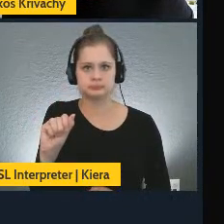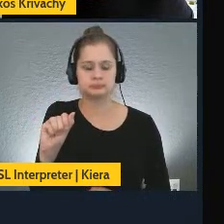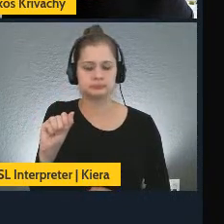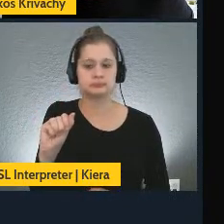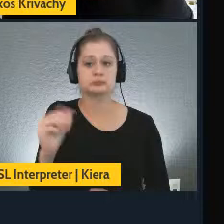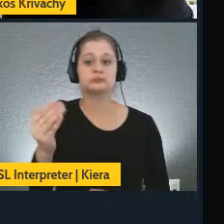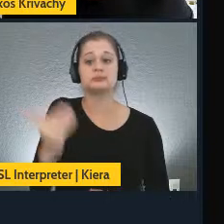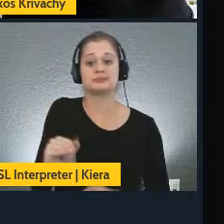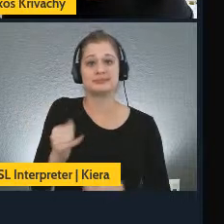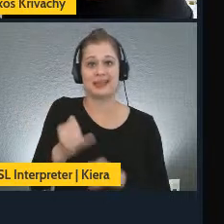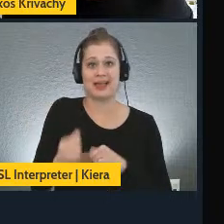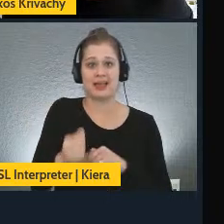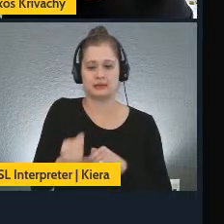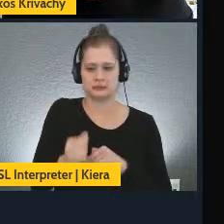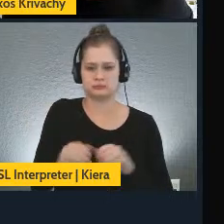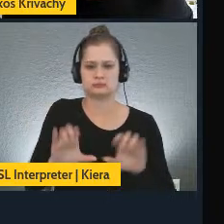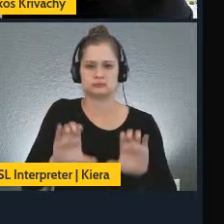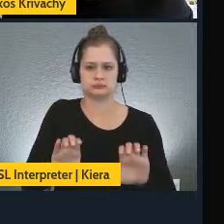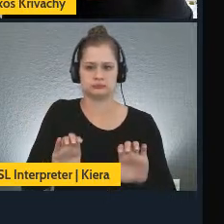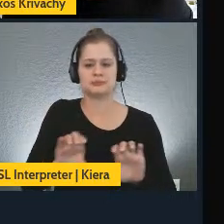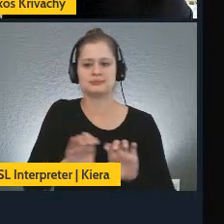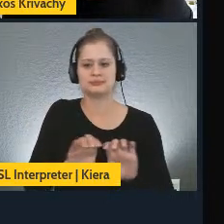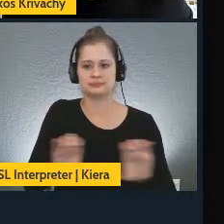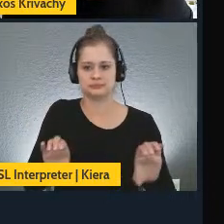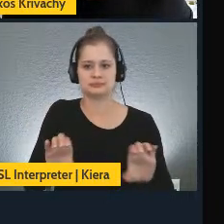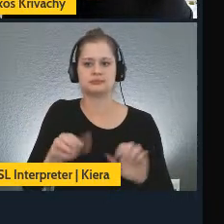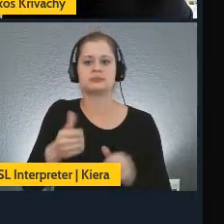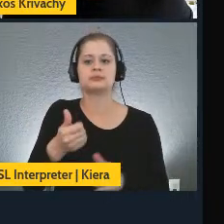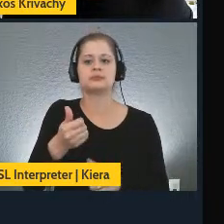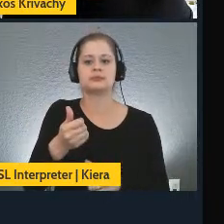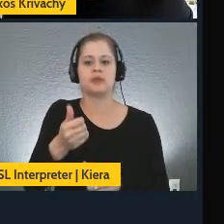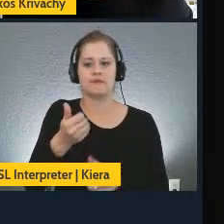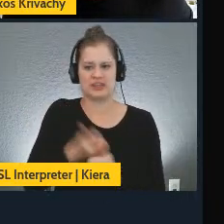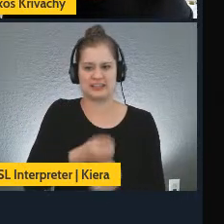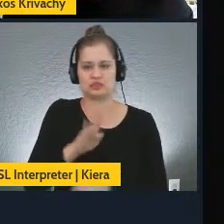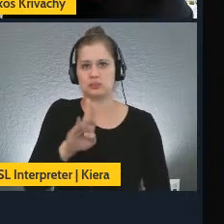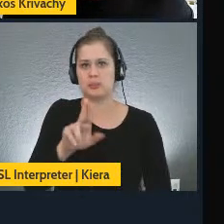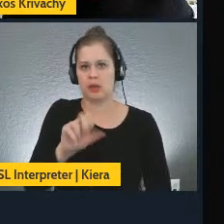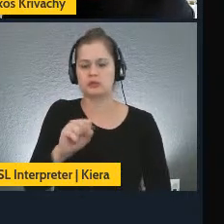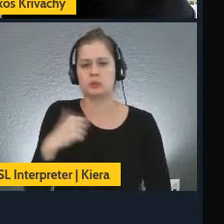And finally, for each bus, we hook up this catch-all rule.